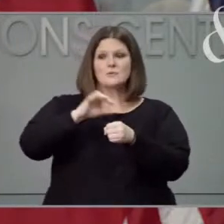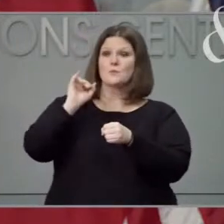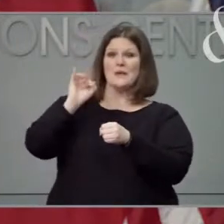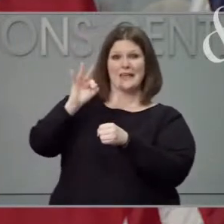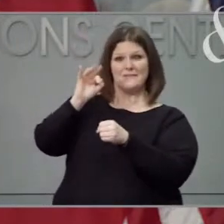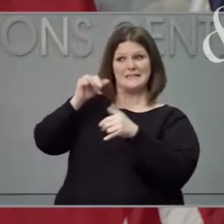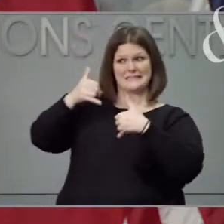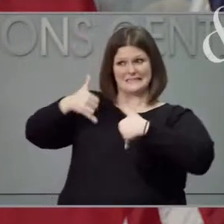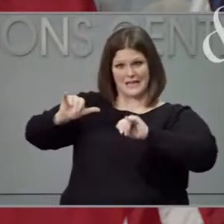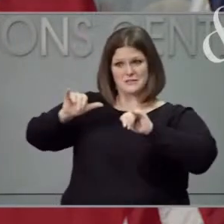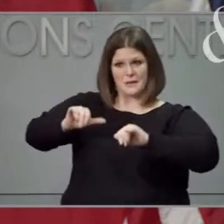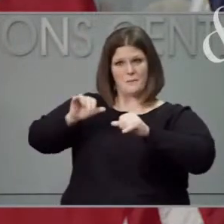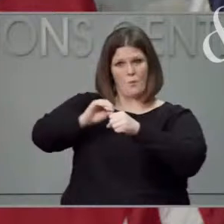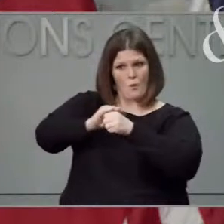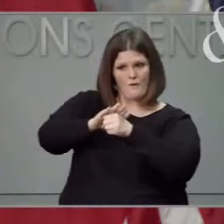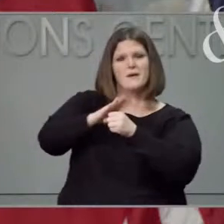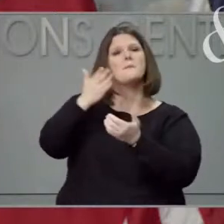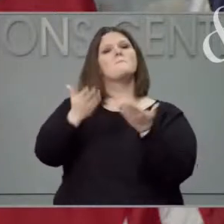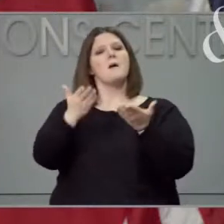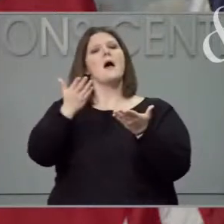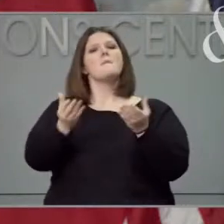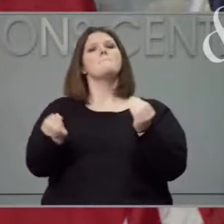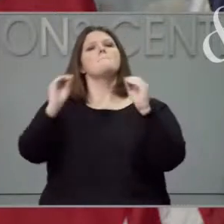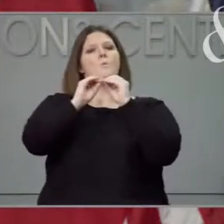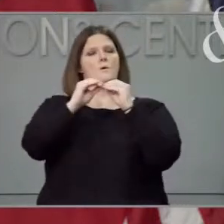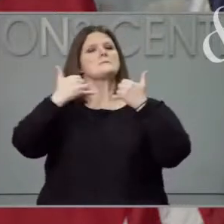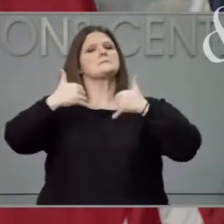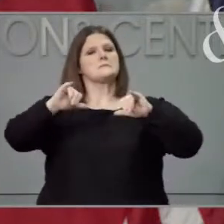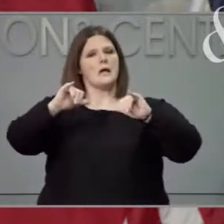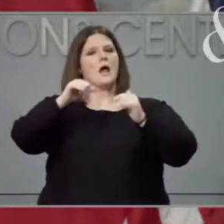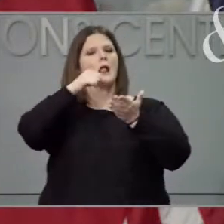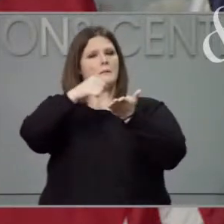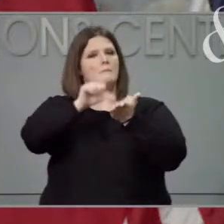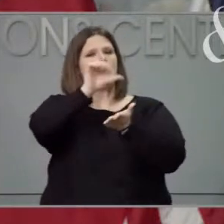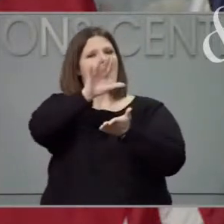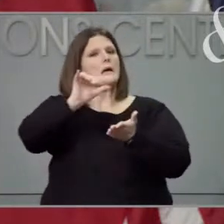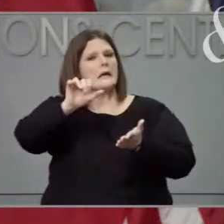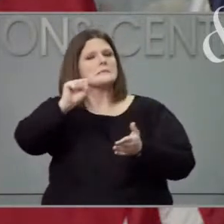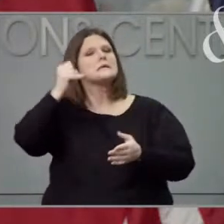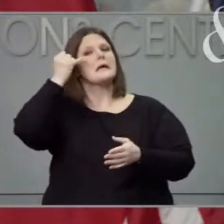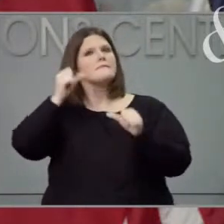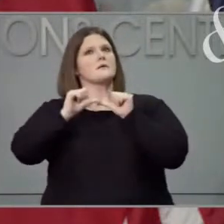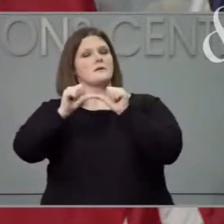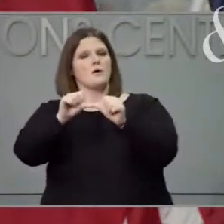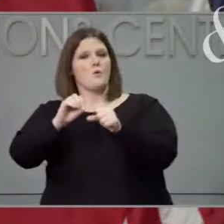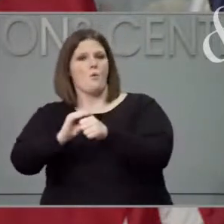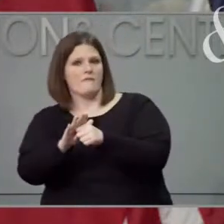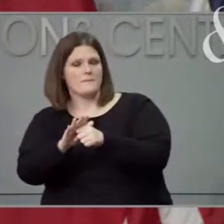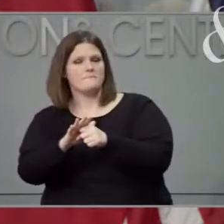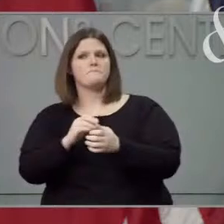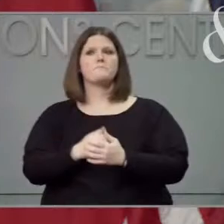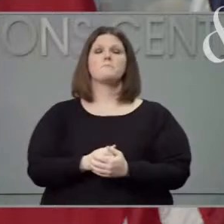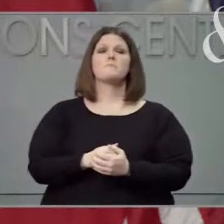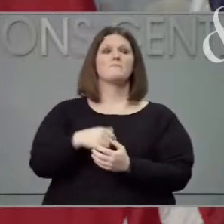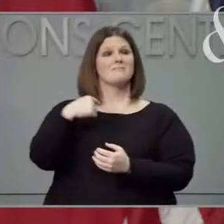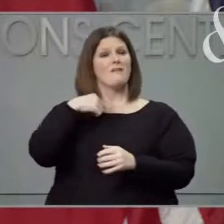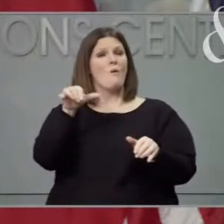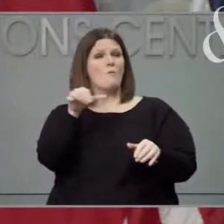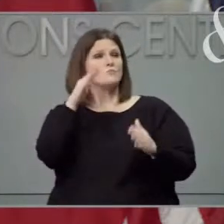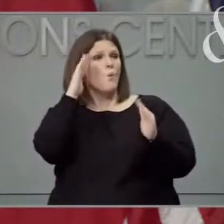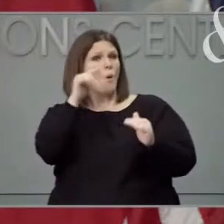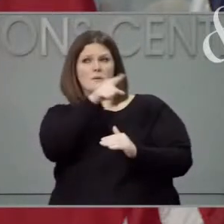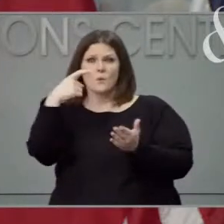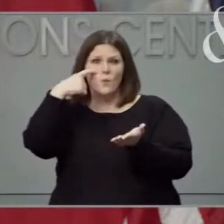see an increased usage of absentee by mail. We also hope that North Carolinians saw what an easy